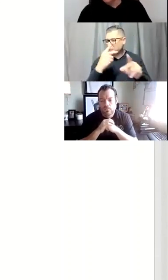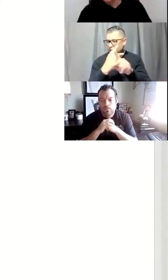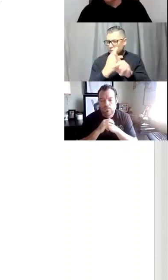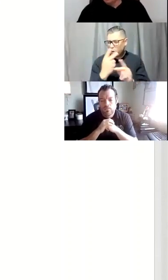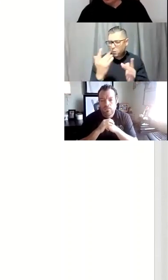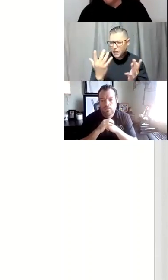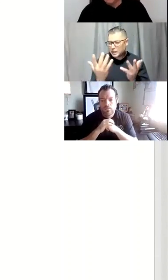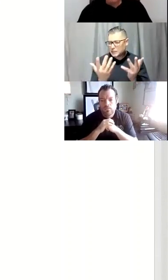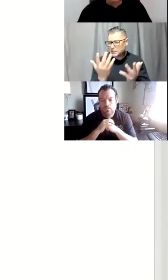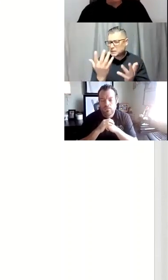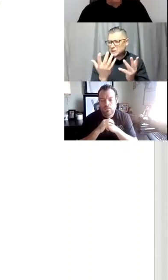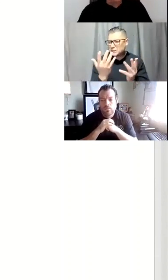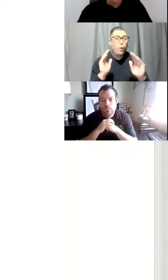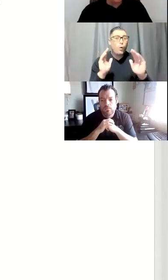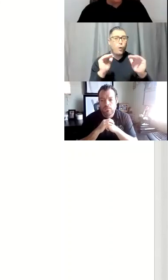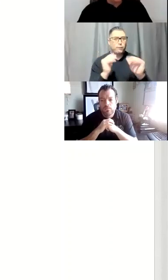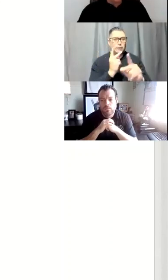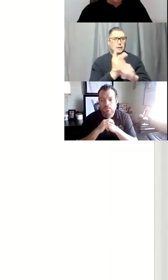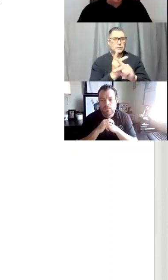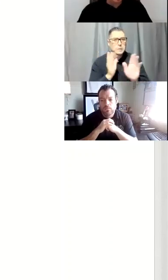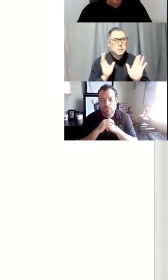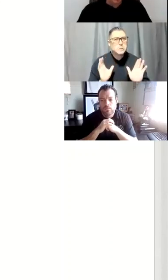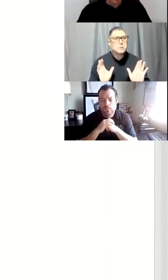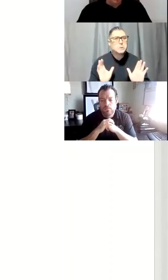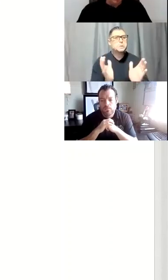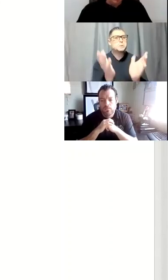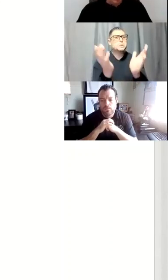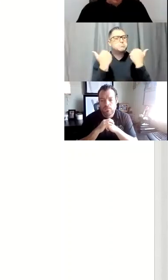do hope to keep that momentum going.